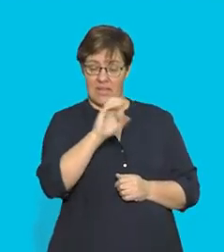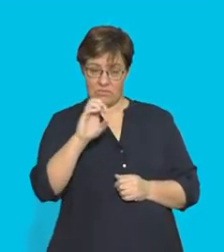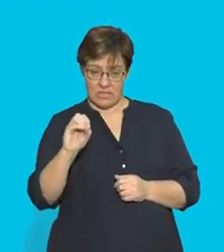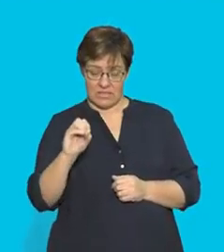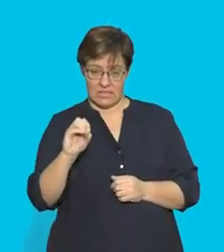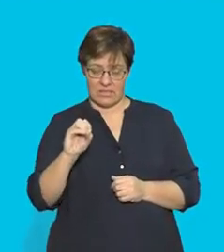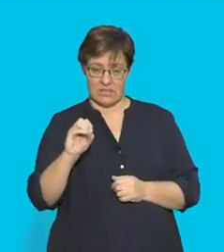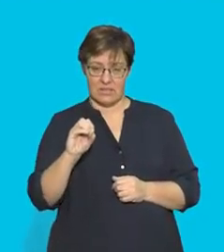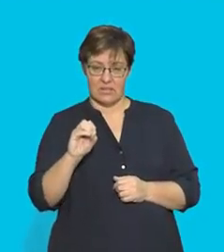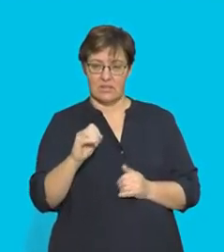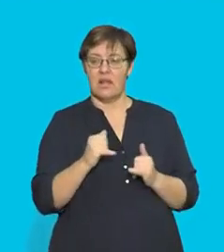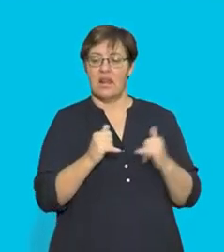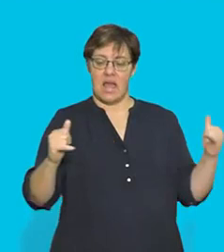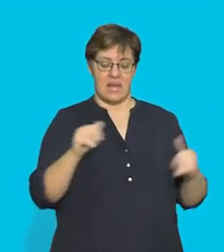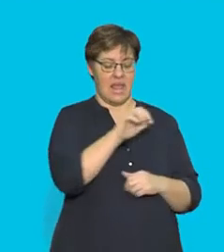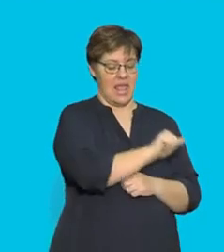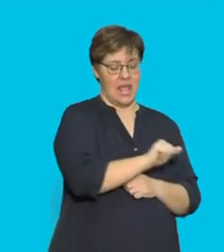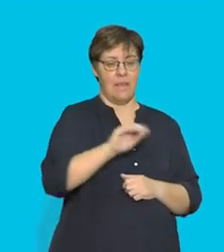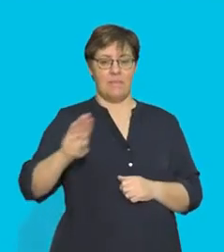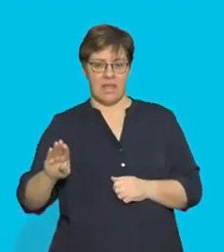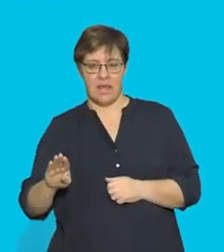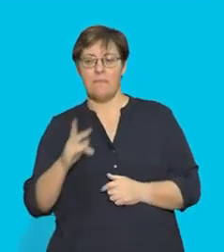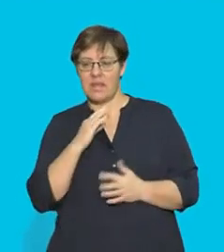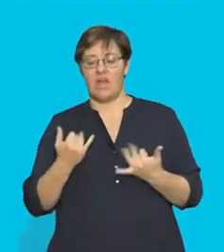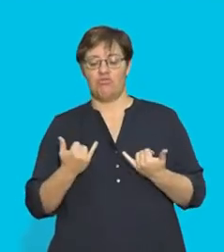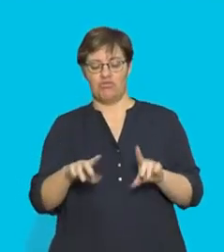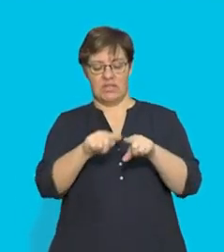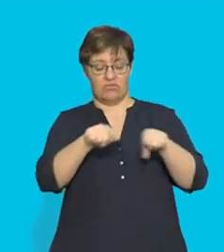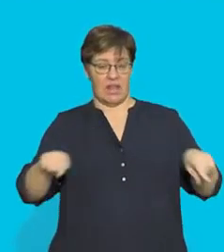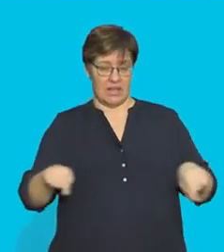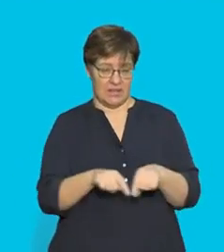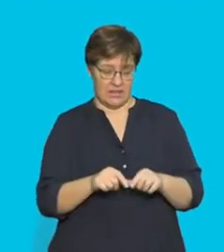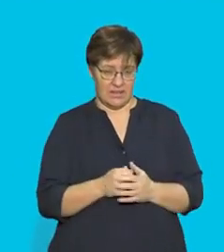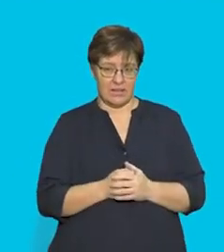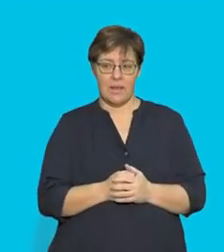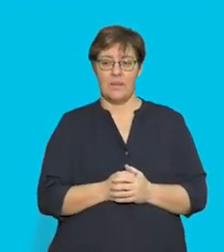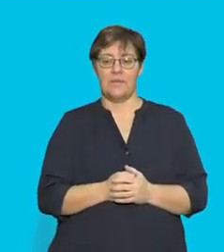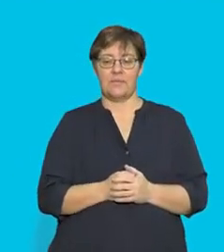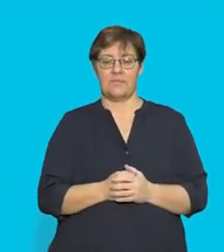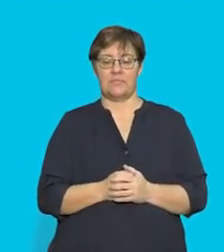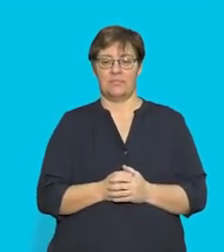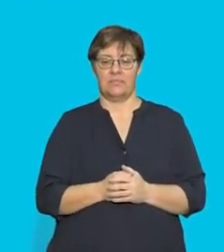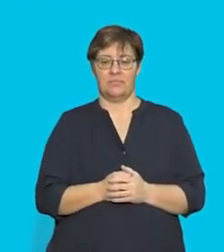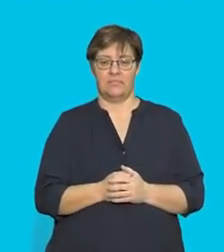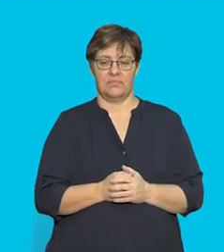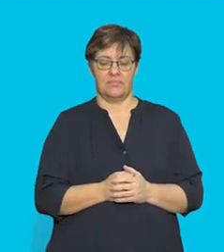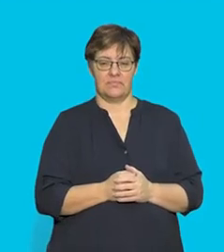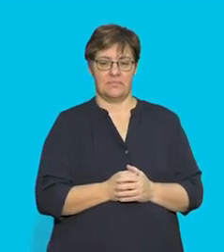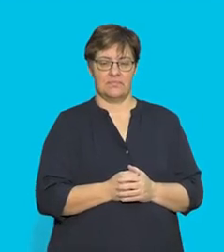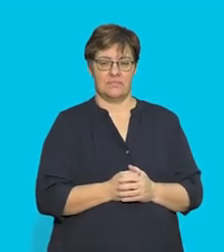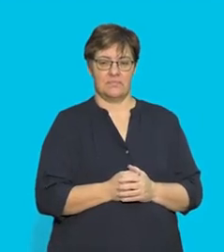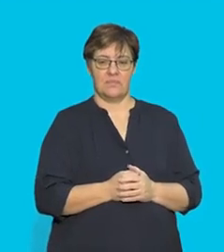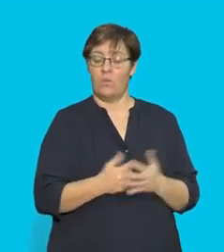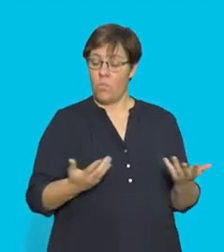1,500 is the line AB, and it belongs to this green triangle, which is our horizontal, on our horizontal